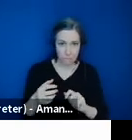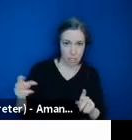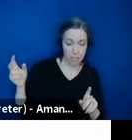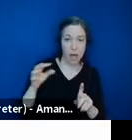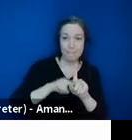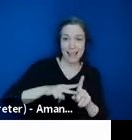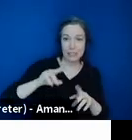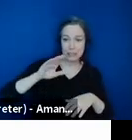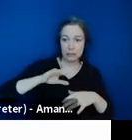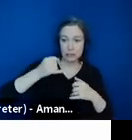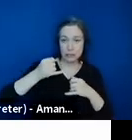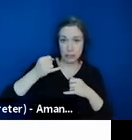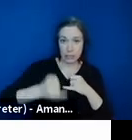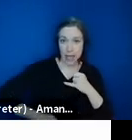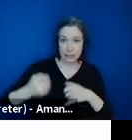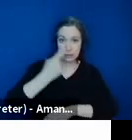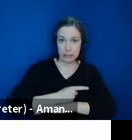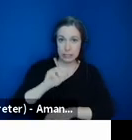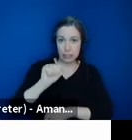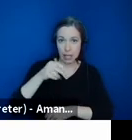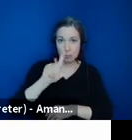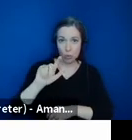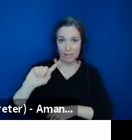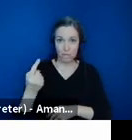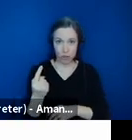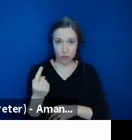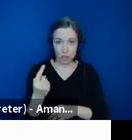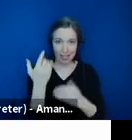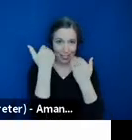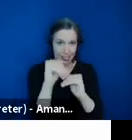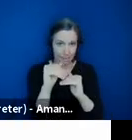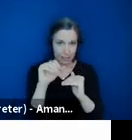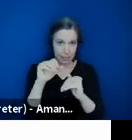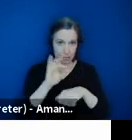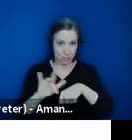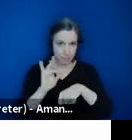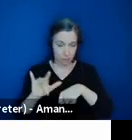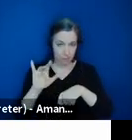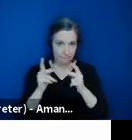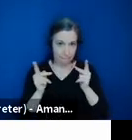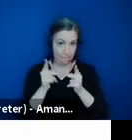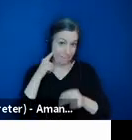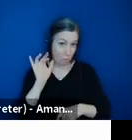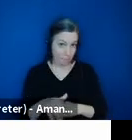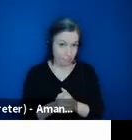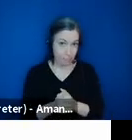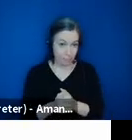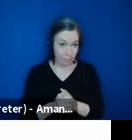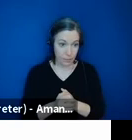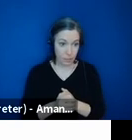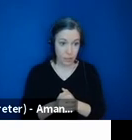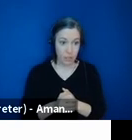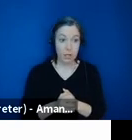to this so it's not open to anybody who wants to get in. Dual enrollment actually has a really great website it's here on the slide